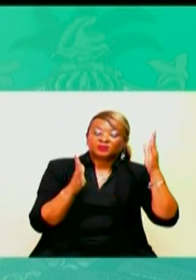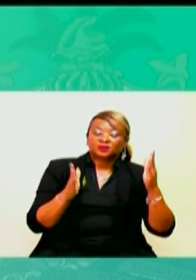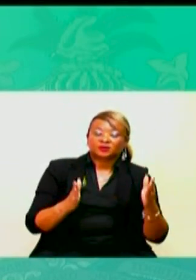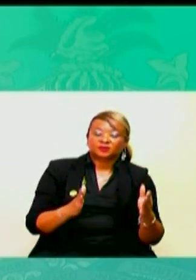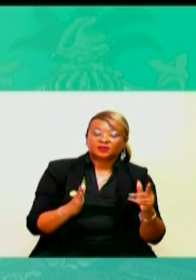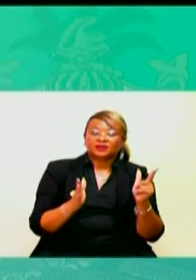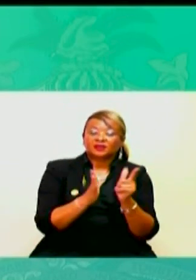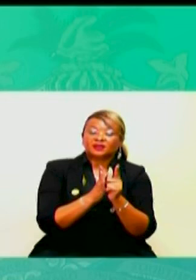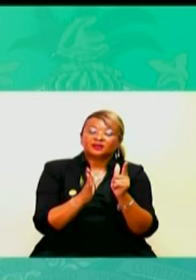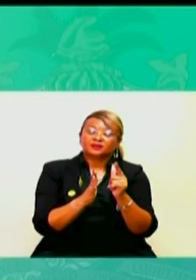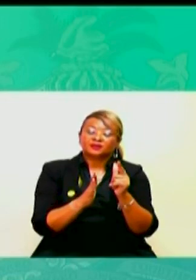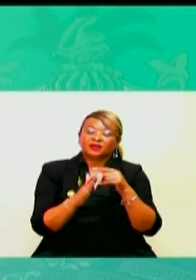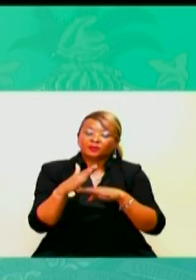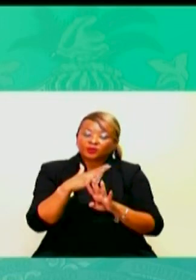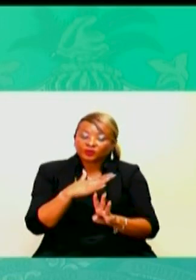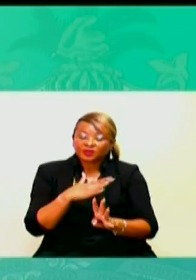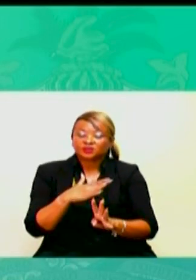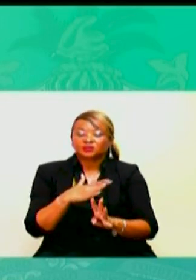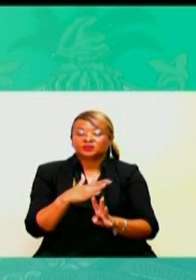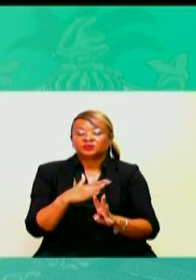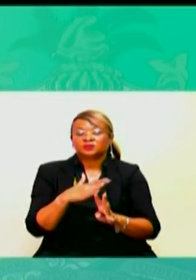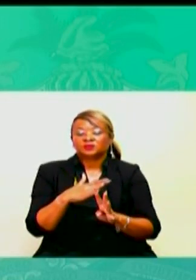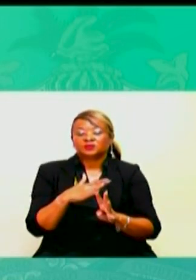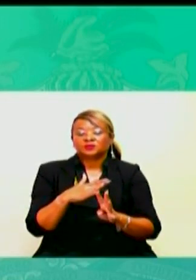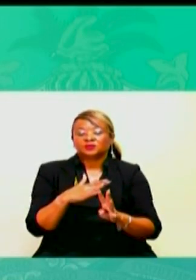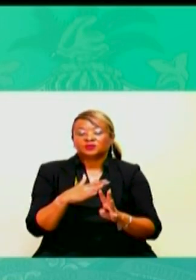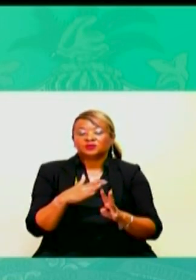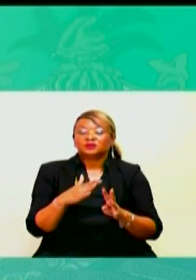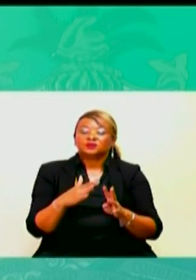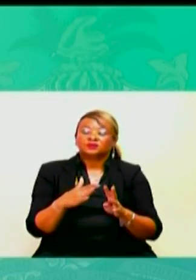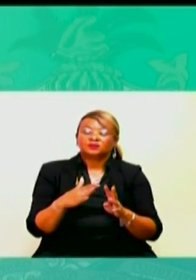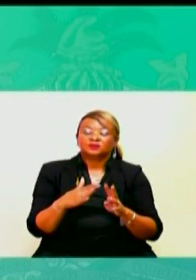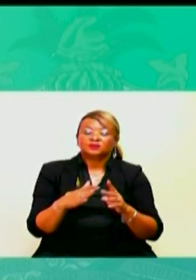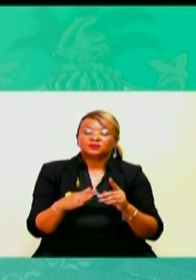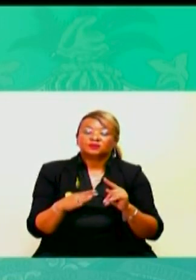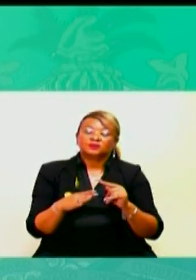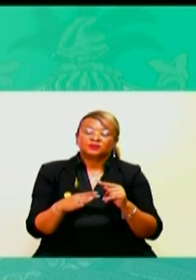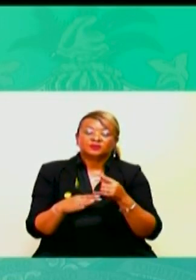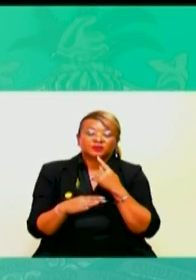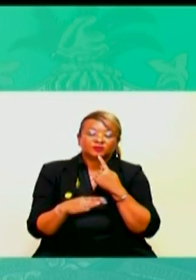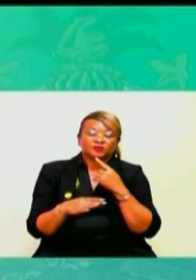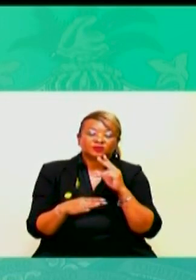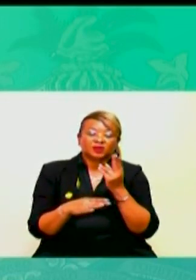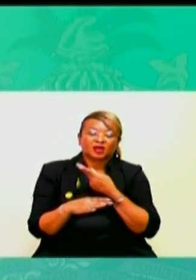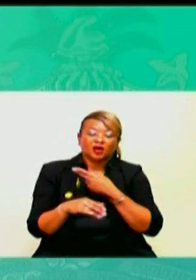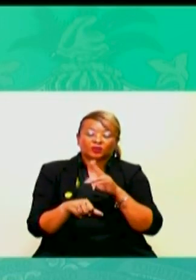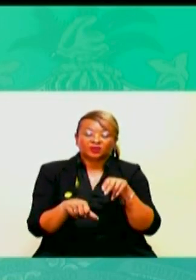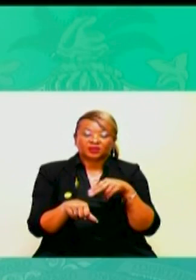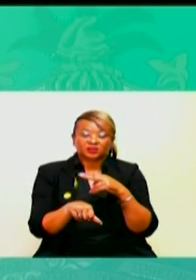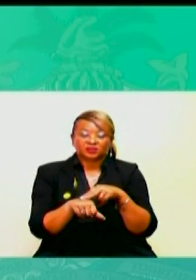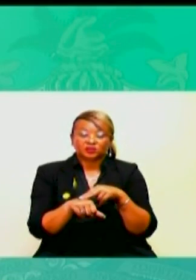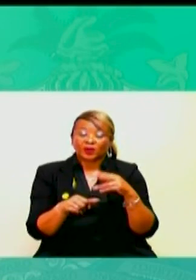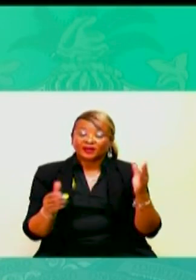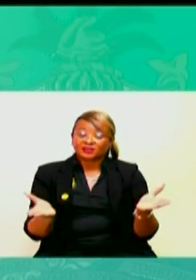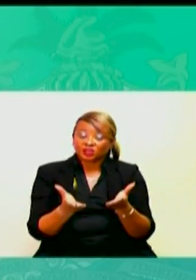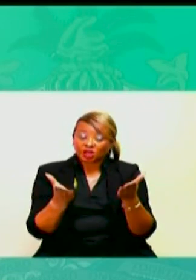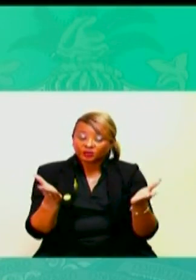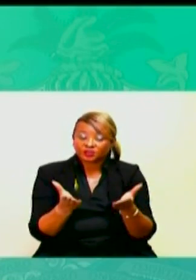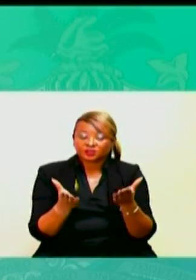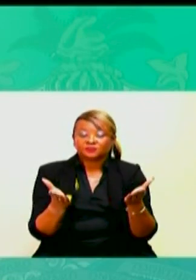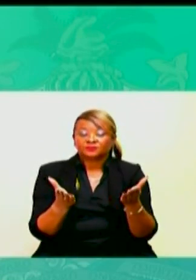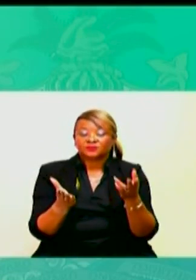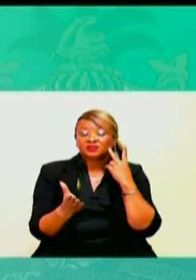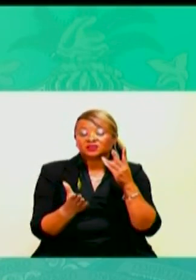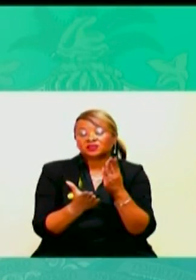illegal immigration continues to be a sore point in our nation. This is why it is encouraging to see that this